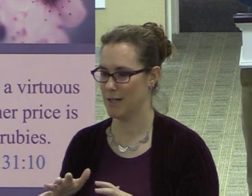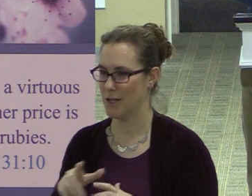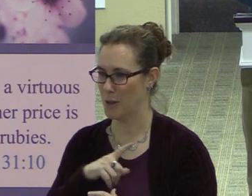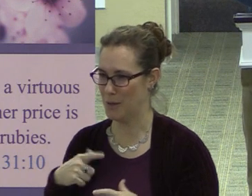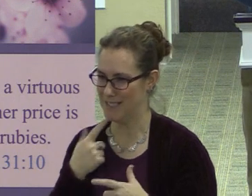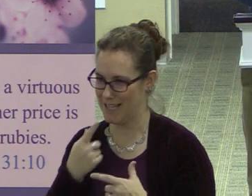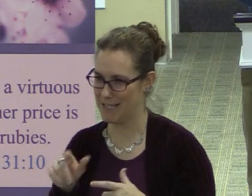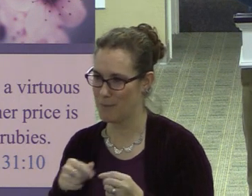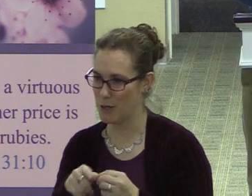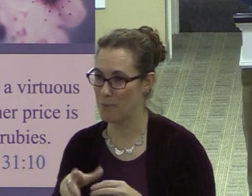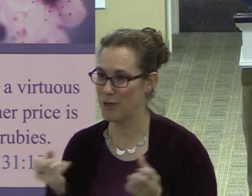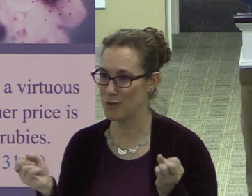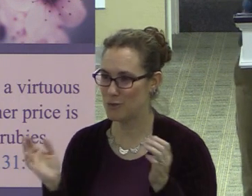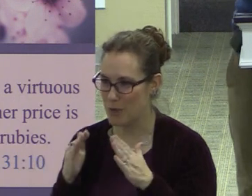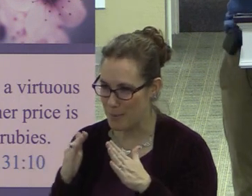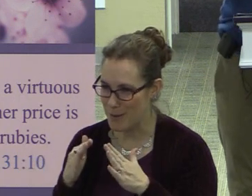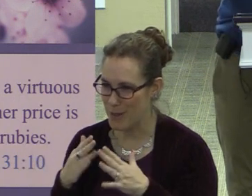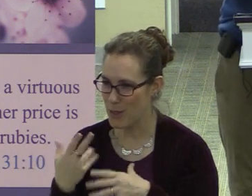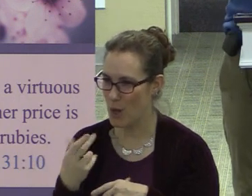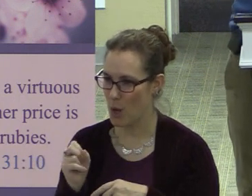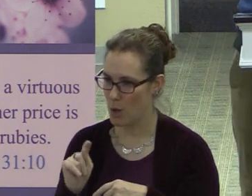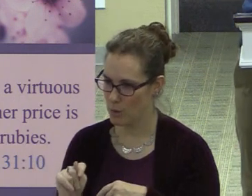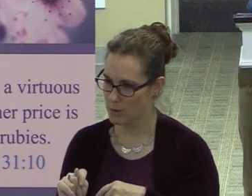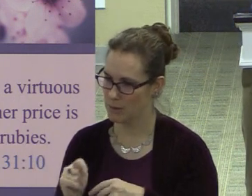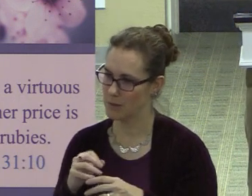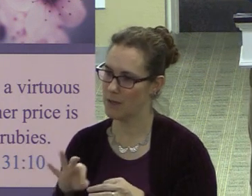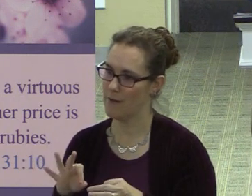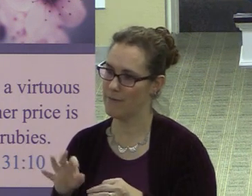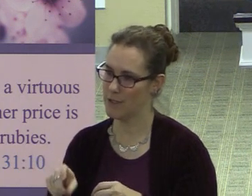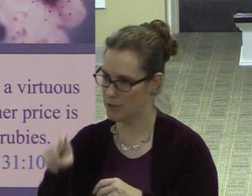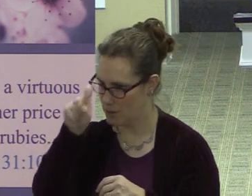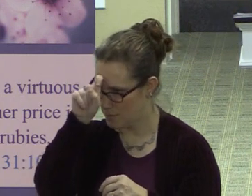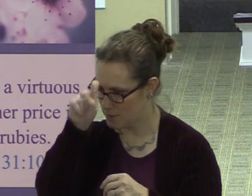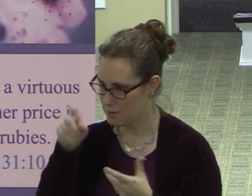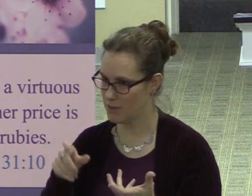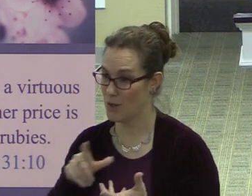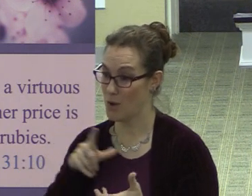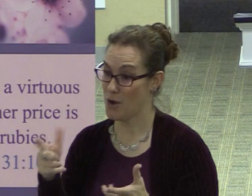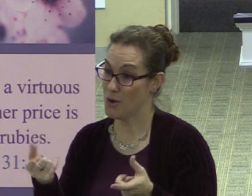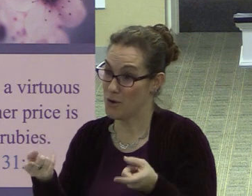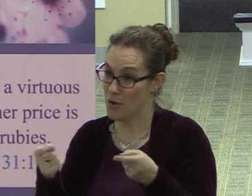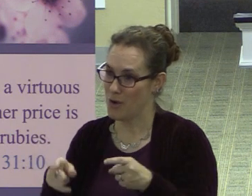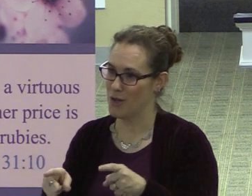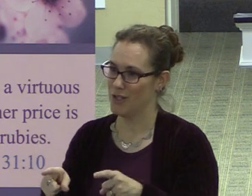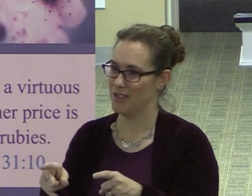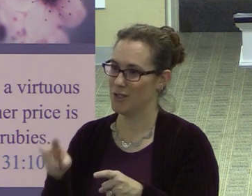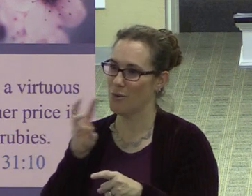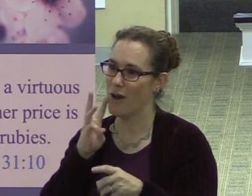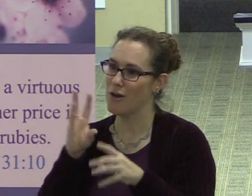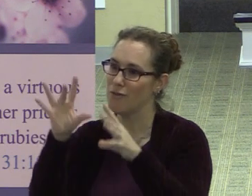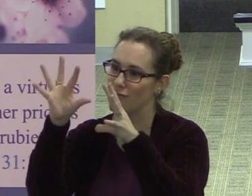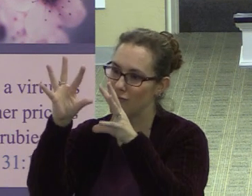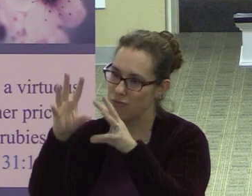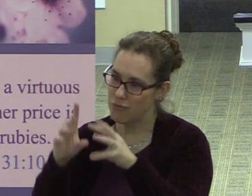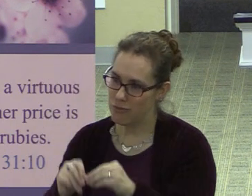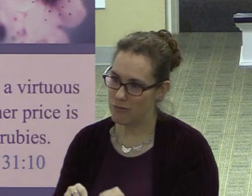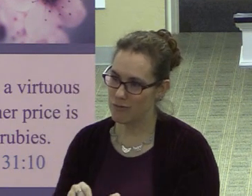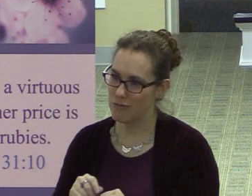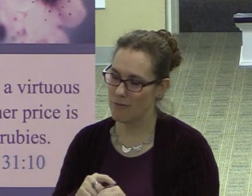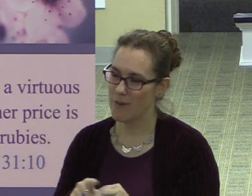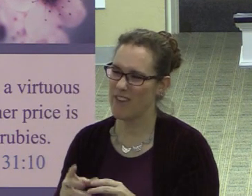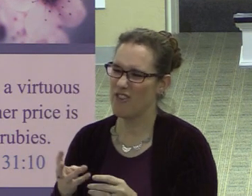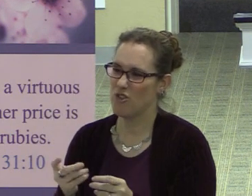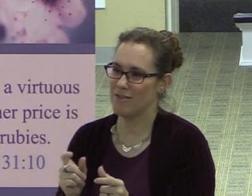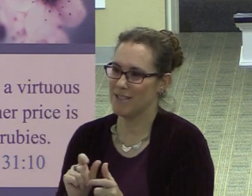Egyptians. The Lord could have just caused the water to come down. But he wanted just a few seconds for them to pause and